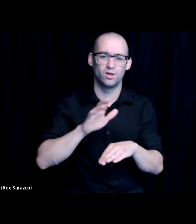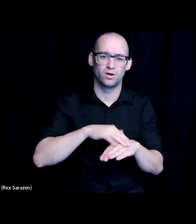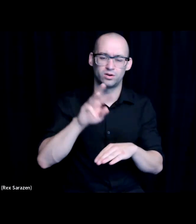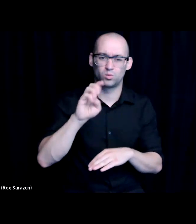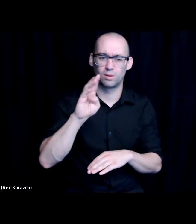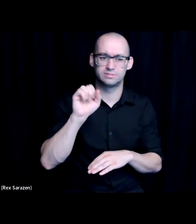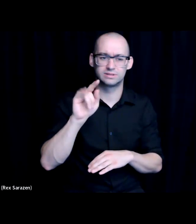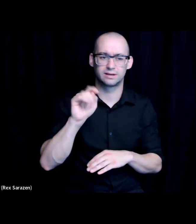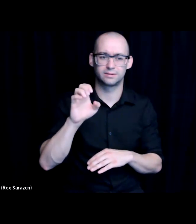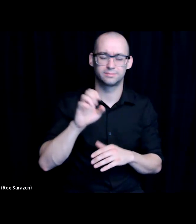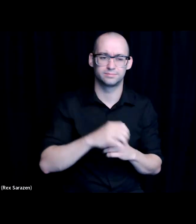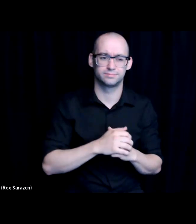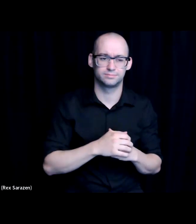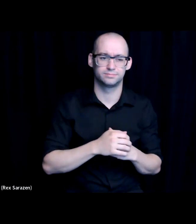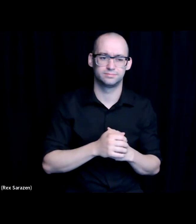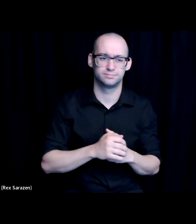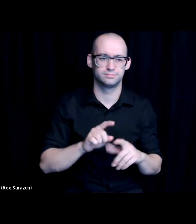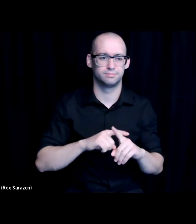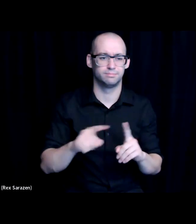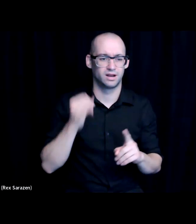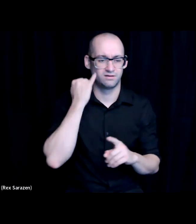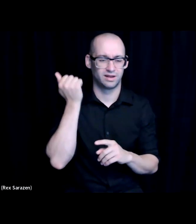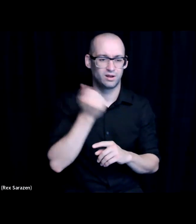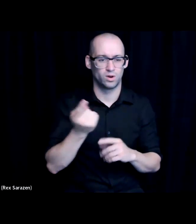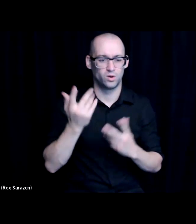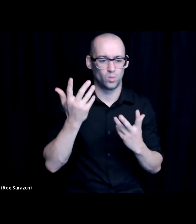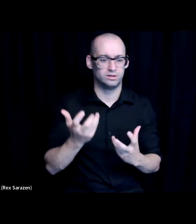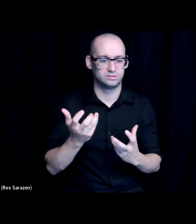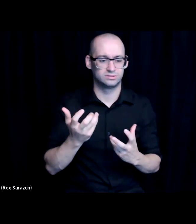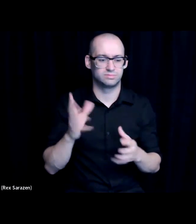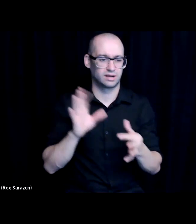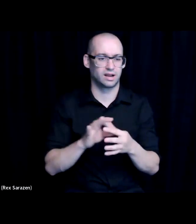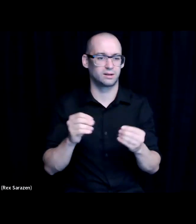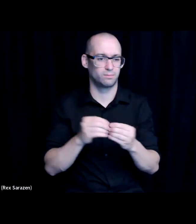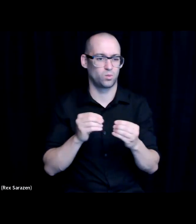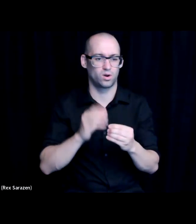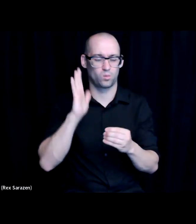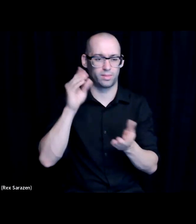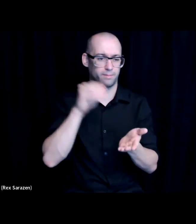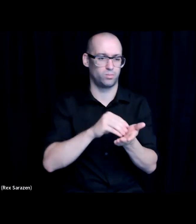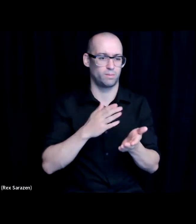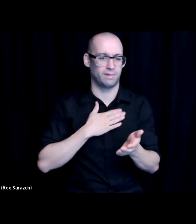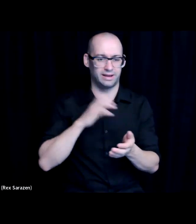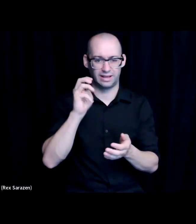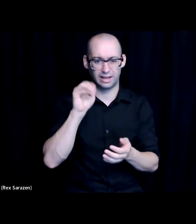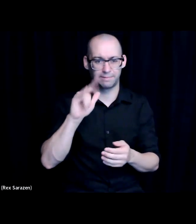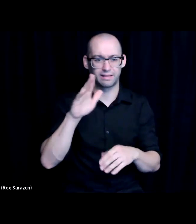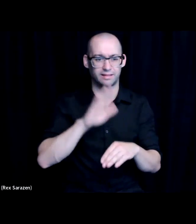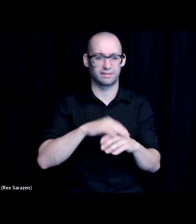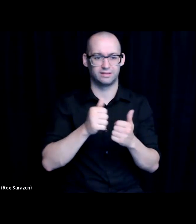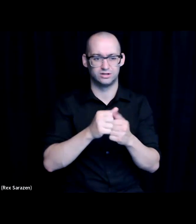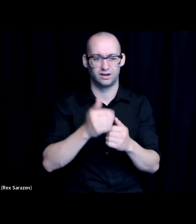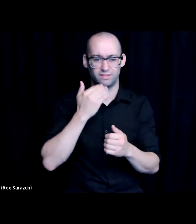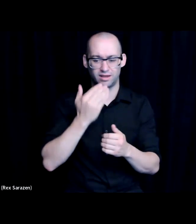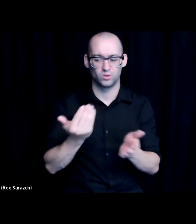missed it. But if anyone wants to connect further, I'll put my email in the chat. And thank